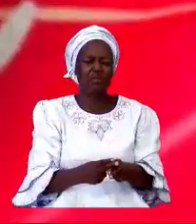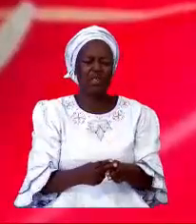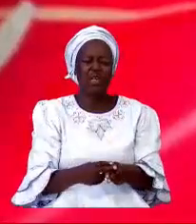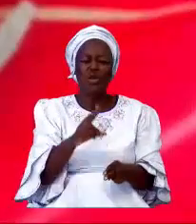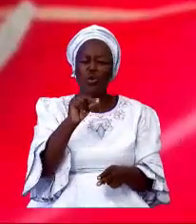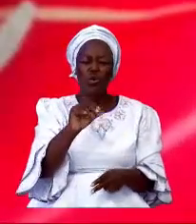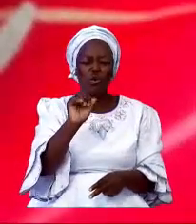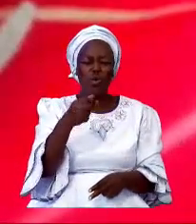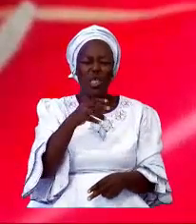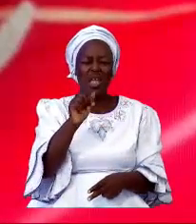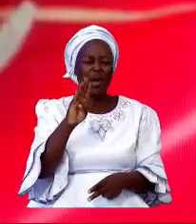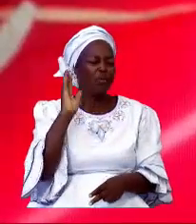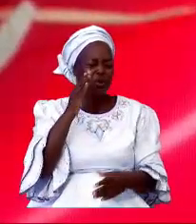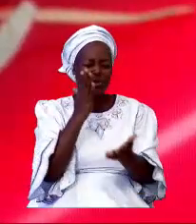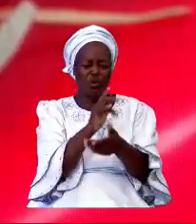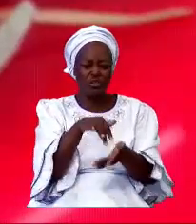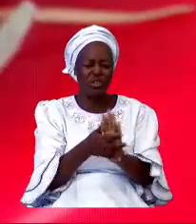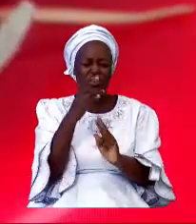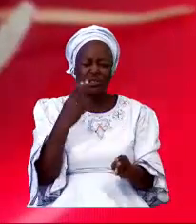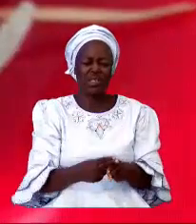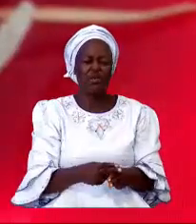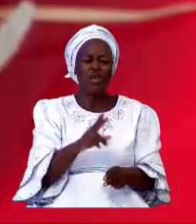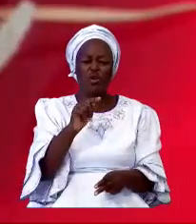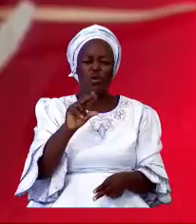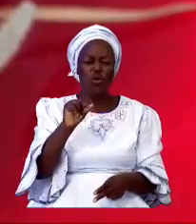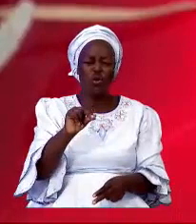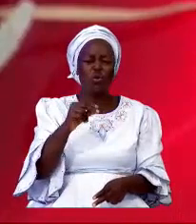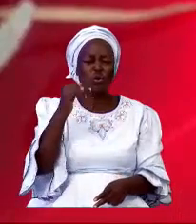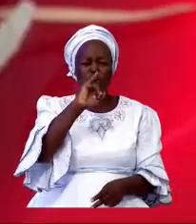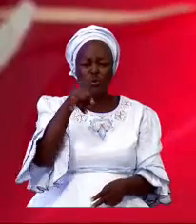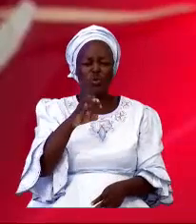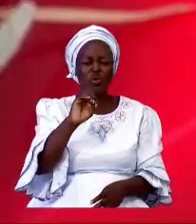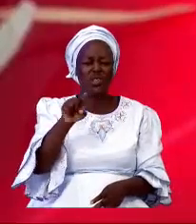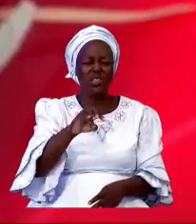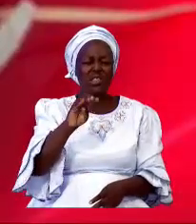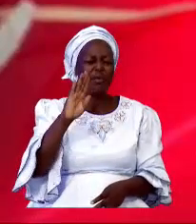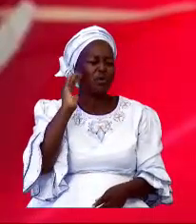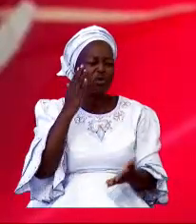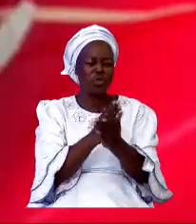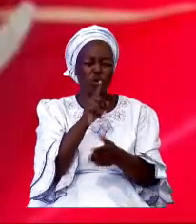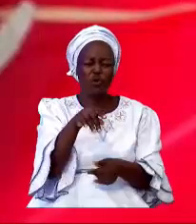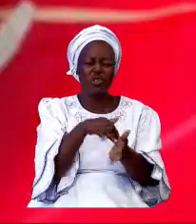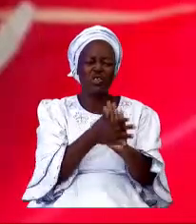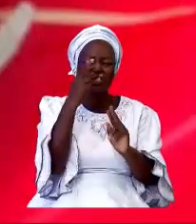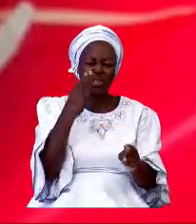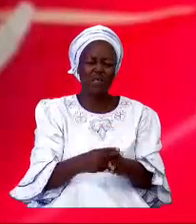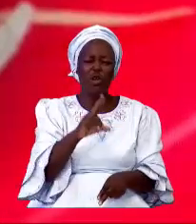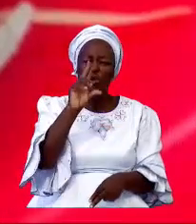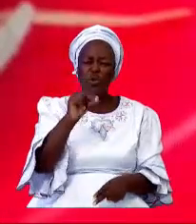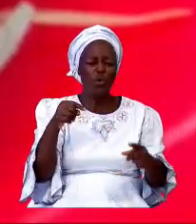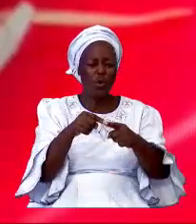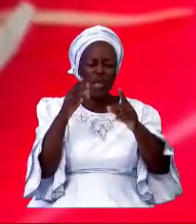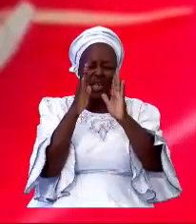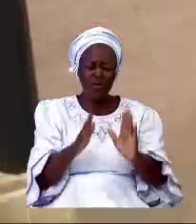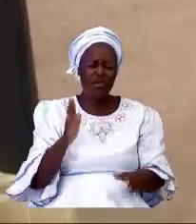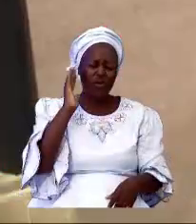No mountain will stop you. No Ahab will stop you. No Jezebel will